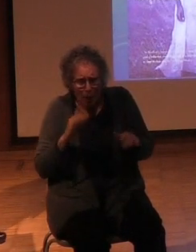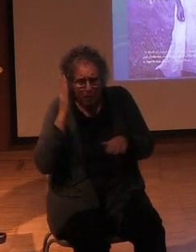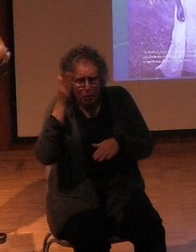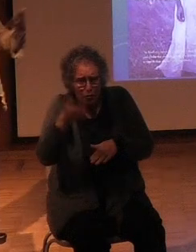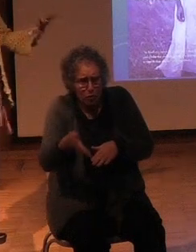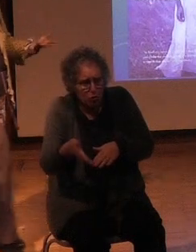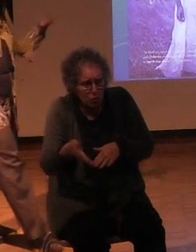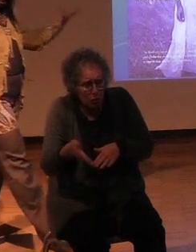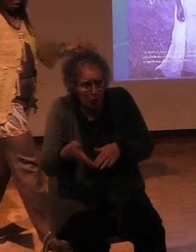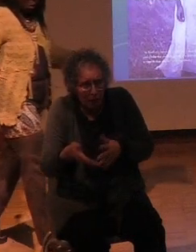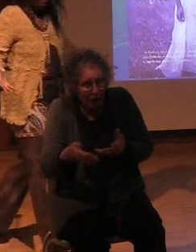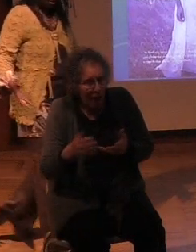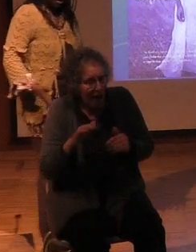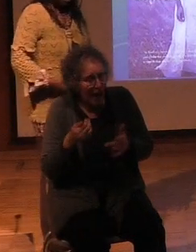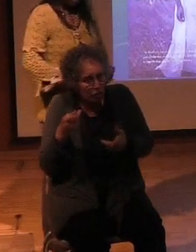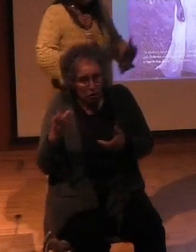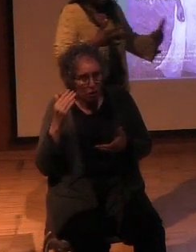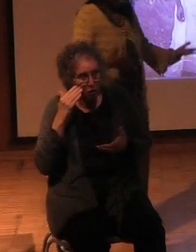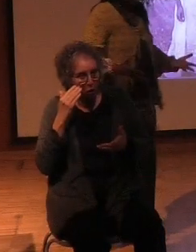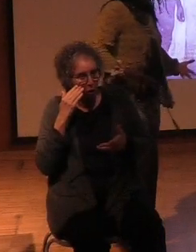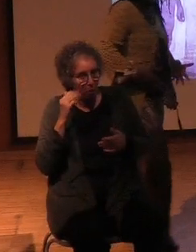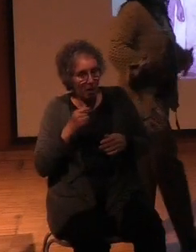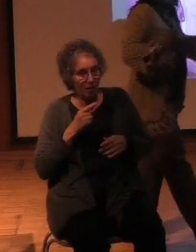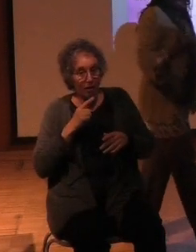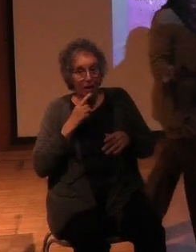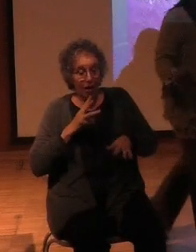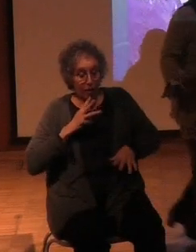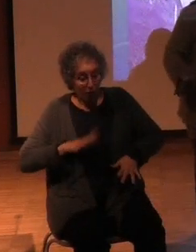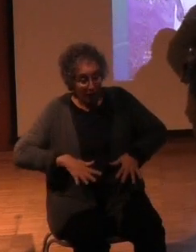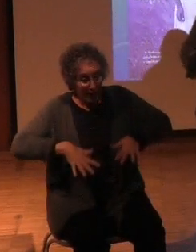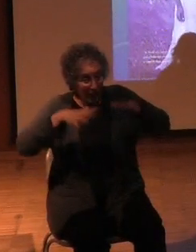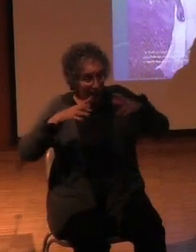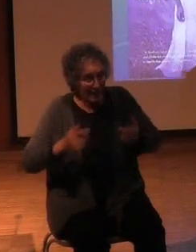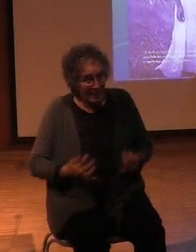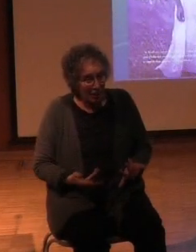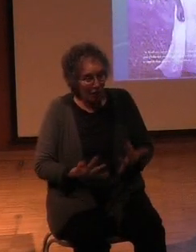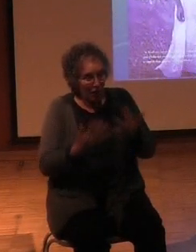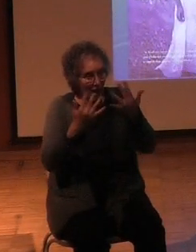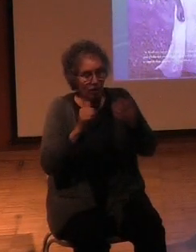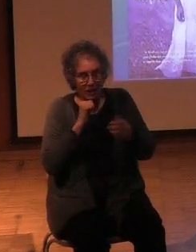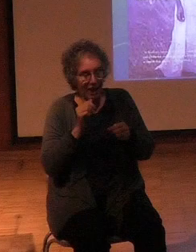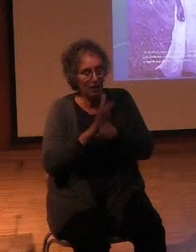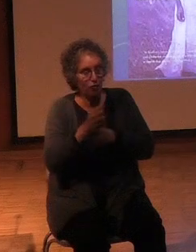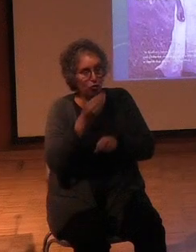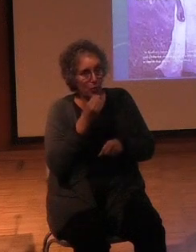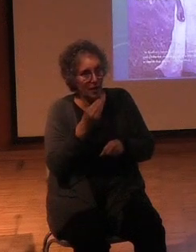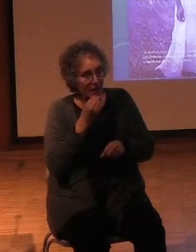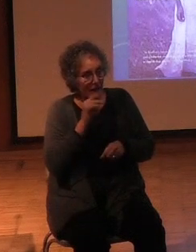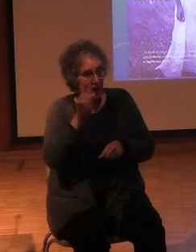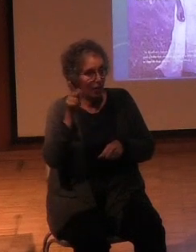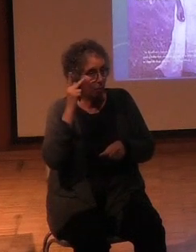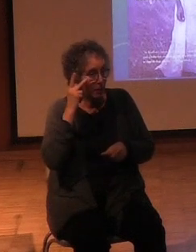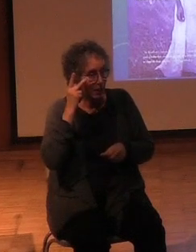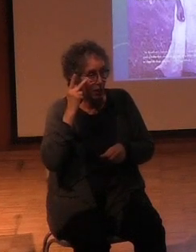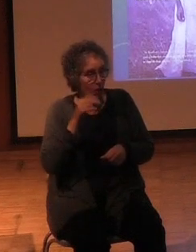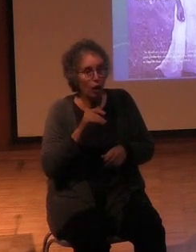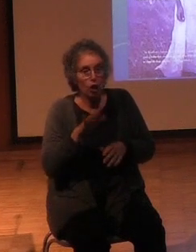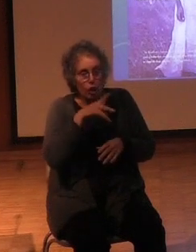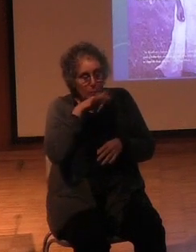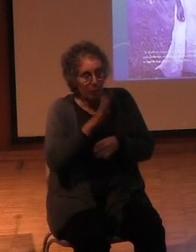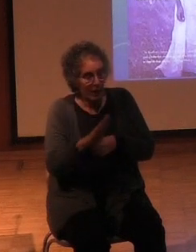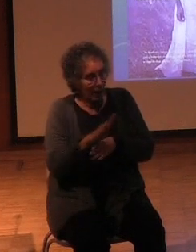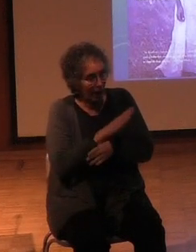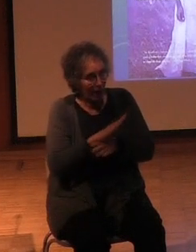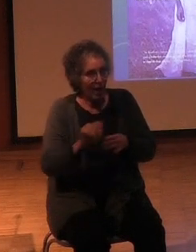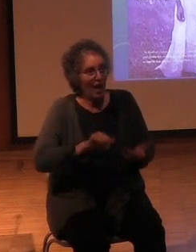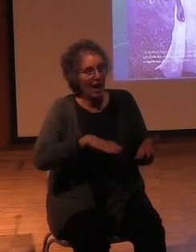parable of the sower, how did she know about the floods and the fires and the famine and the political corruption and the debt